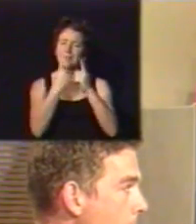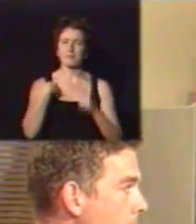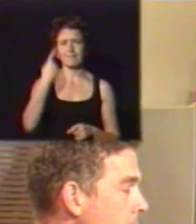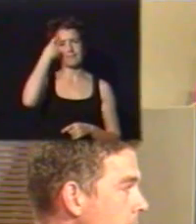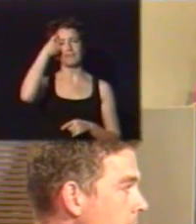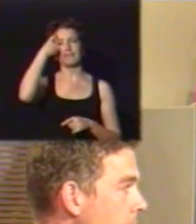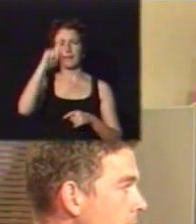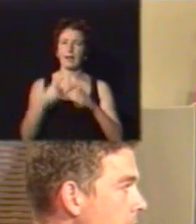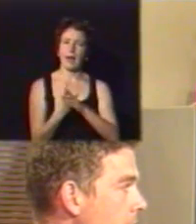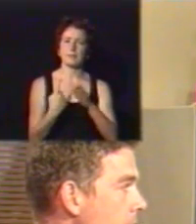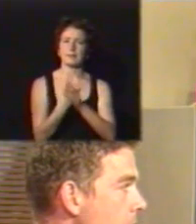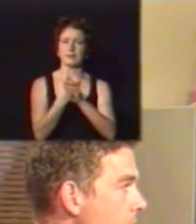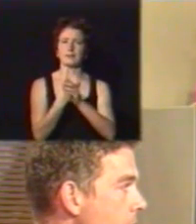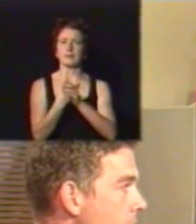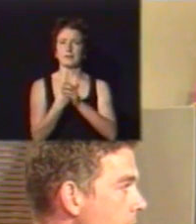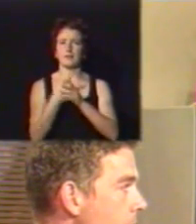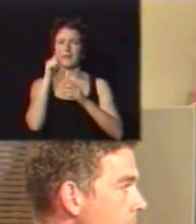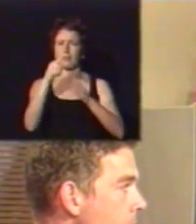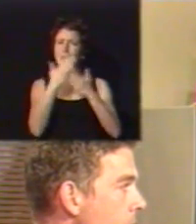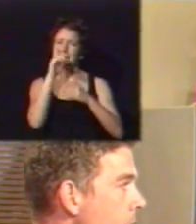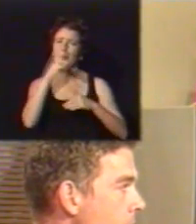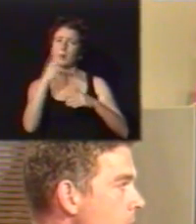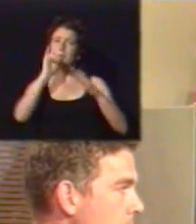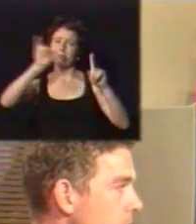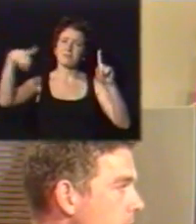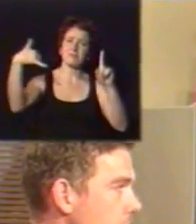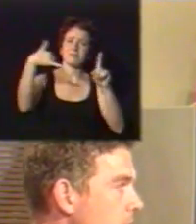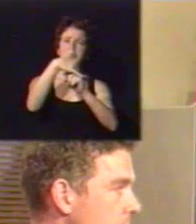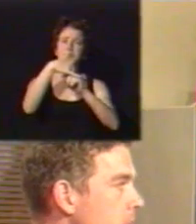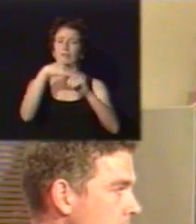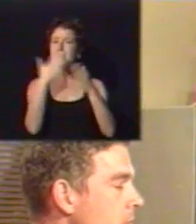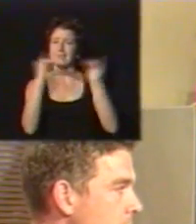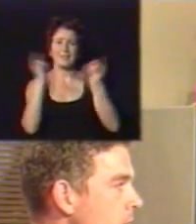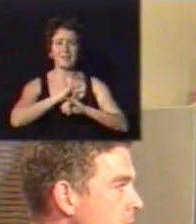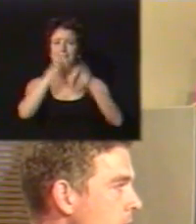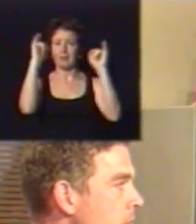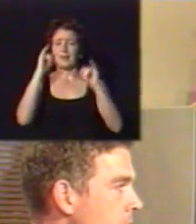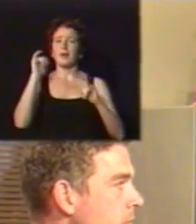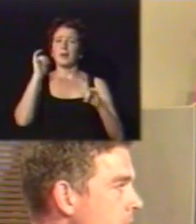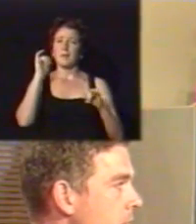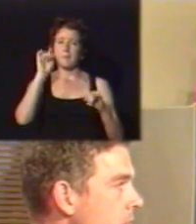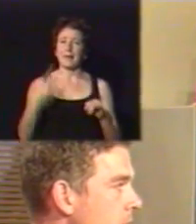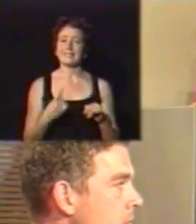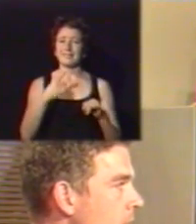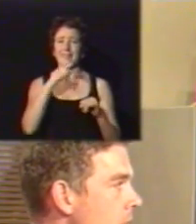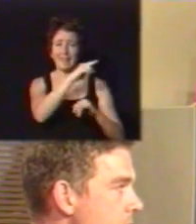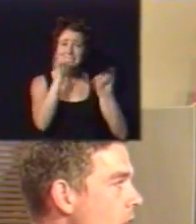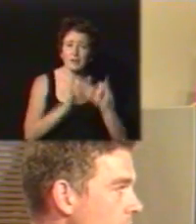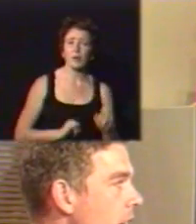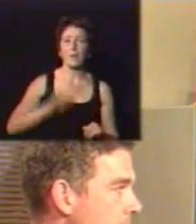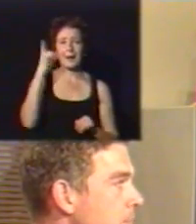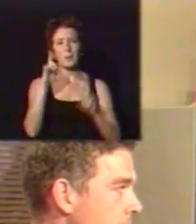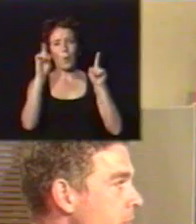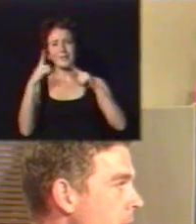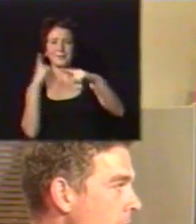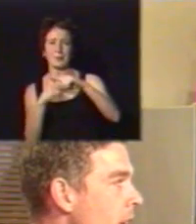happened was sadly the terror of the people in the planes herded down the back. Mm. But in contrast to that, the courage of the people who took over one of those flights